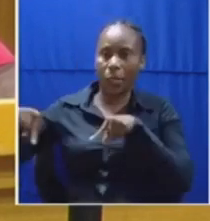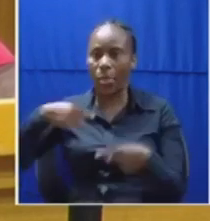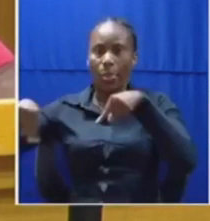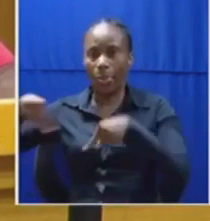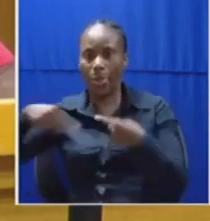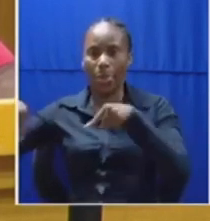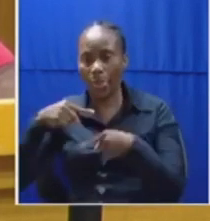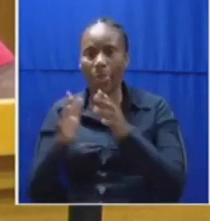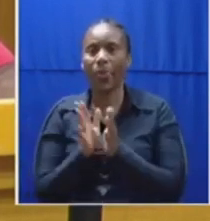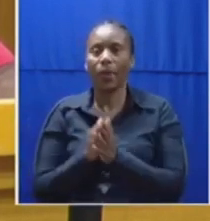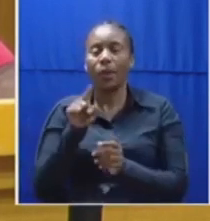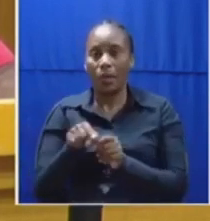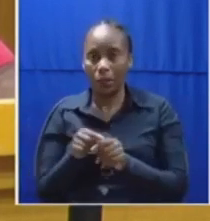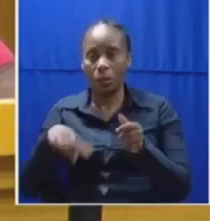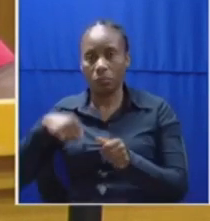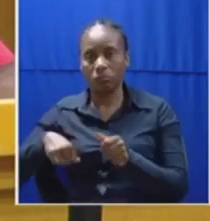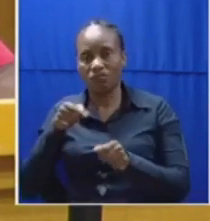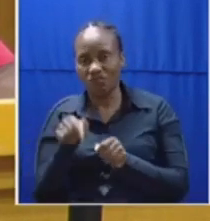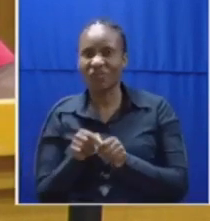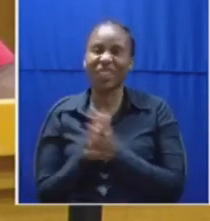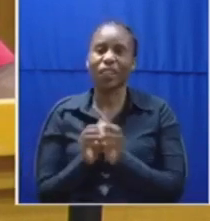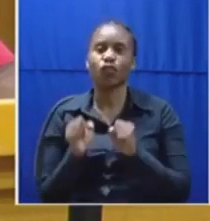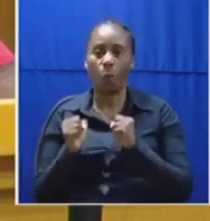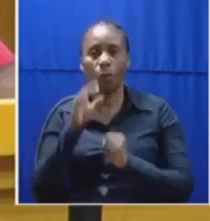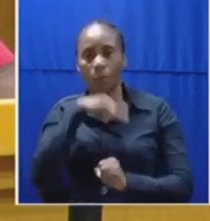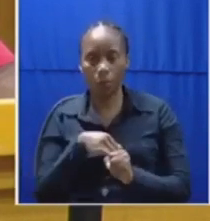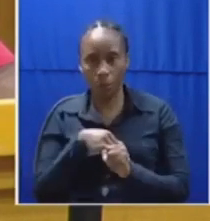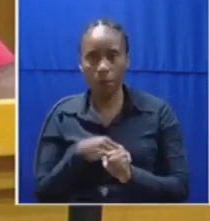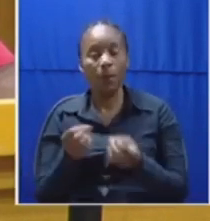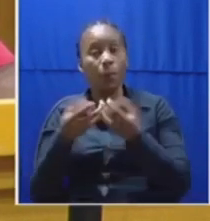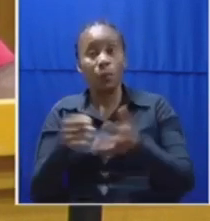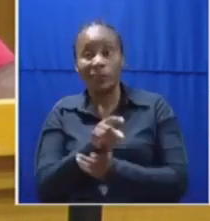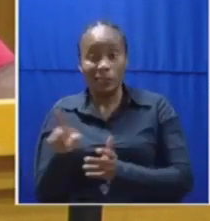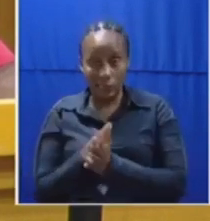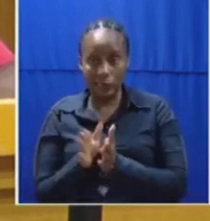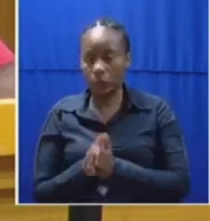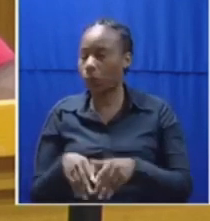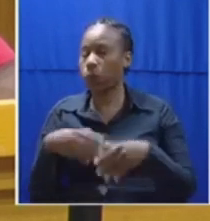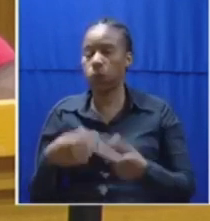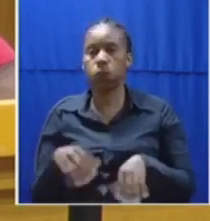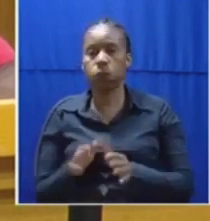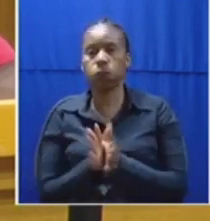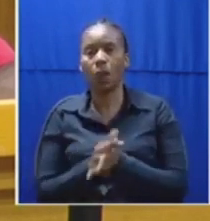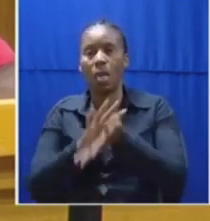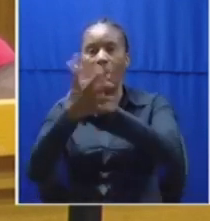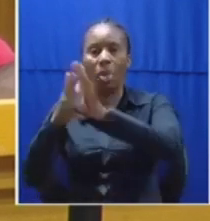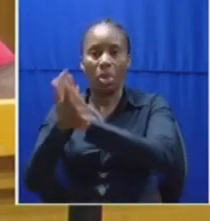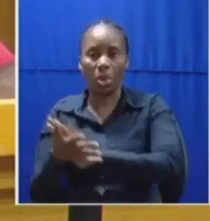country. As a result, the majority of municipalities are in a shambolic state, which suits the